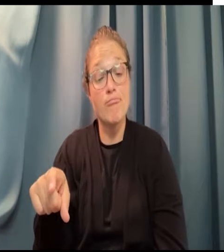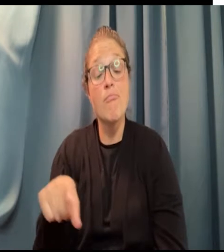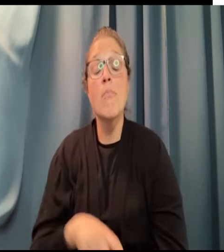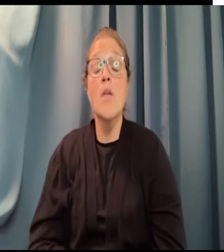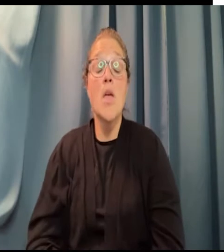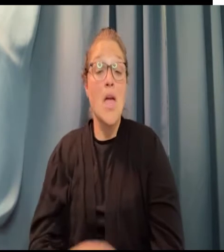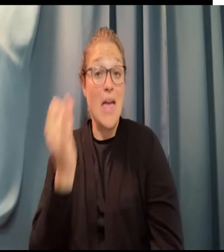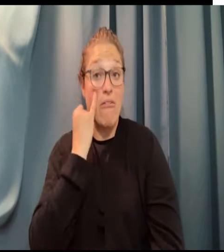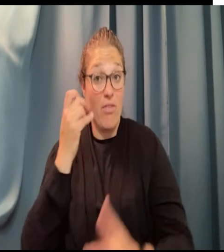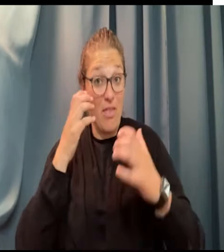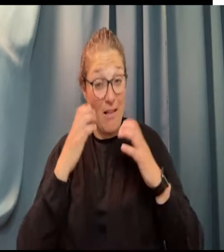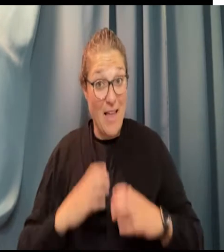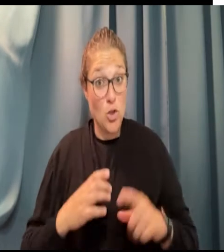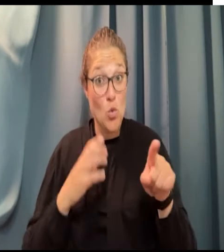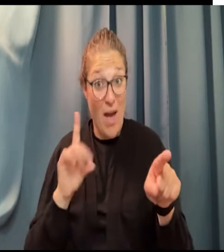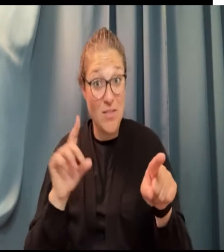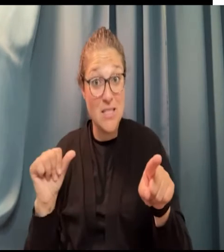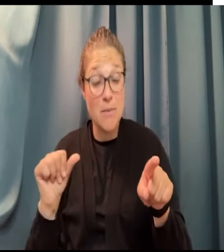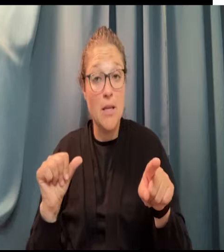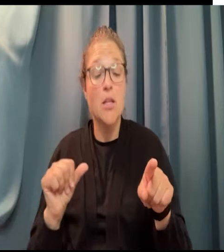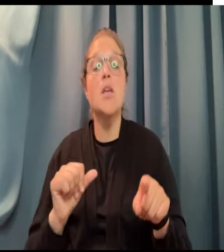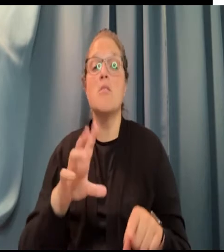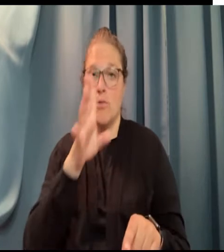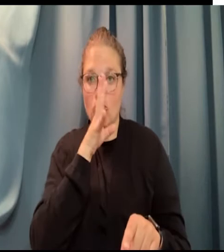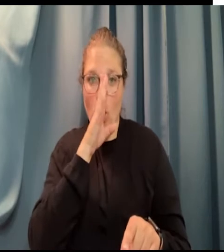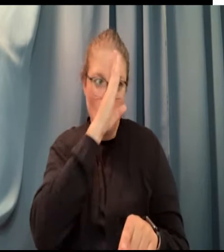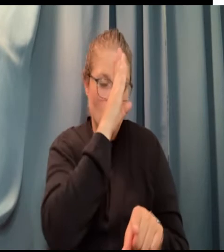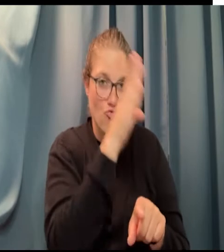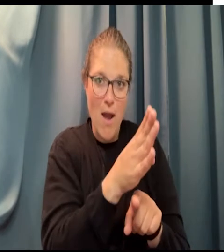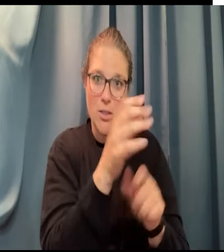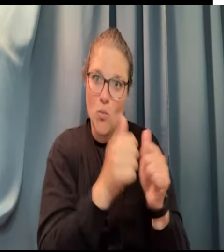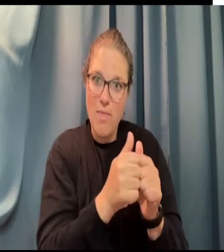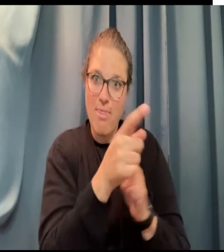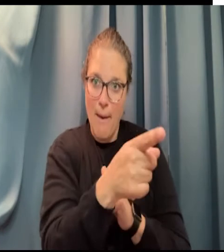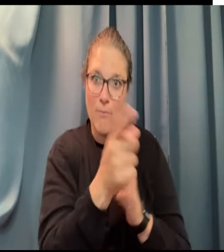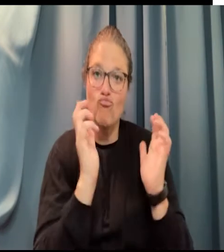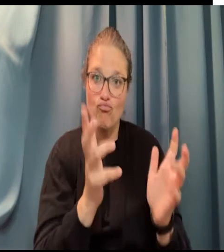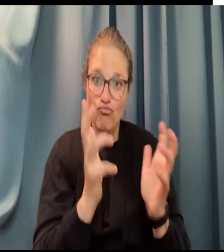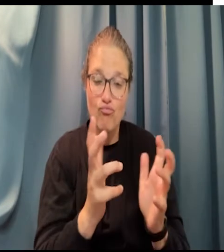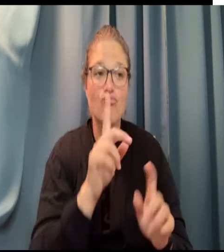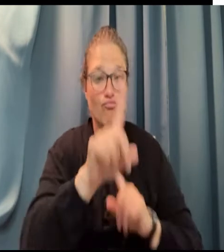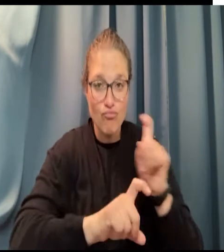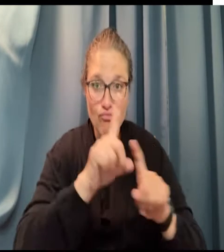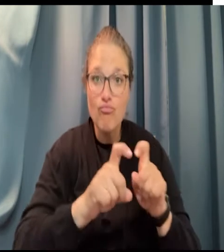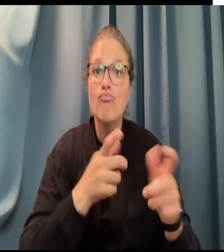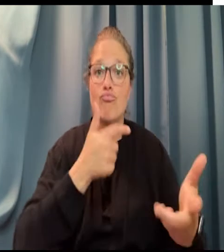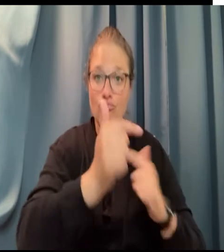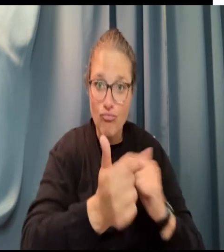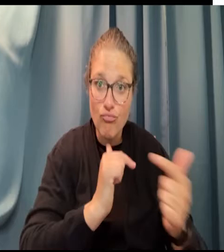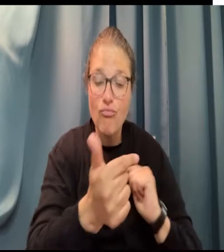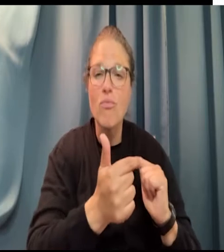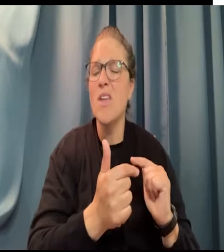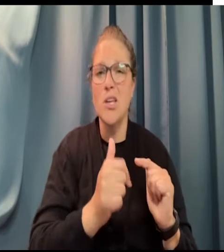approach. Always speak directly to the customer rather than to their companion or the interpreter. How would you feel if